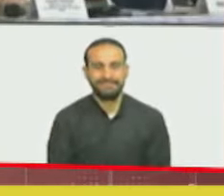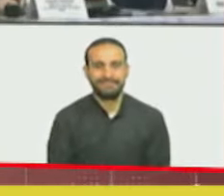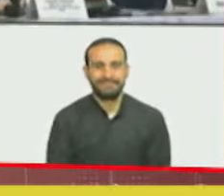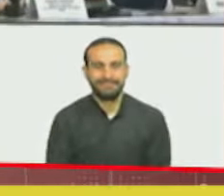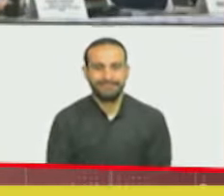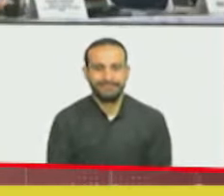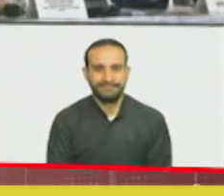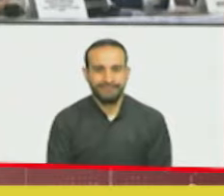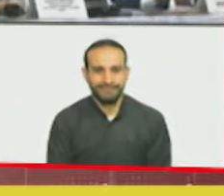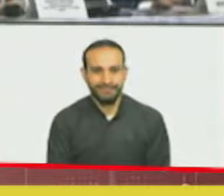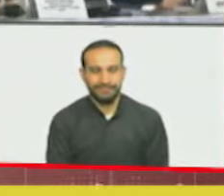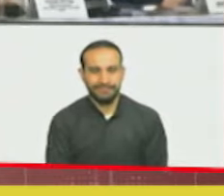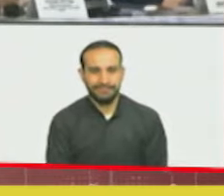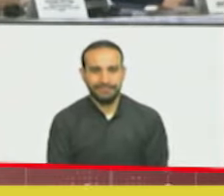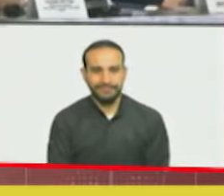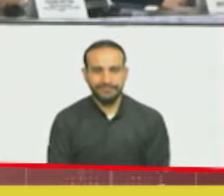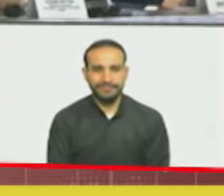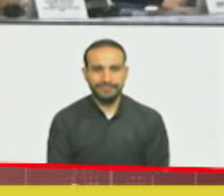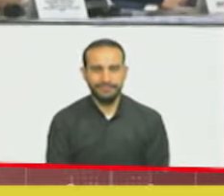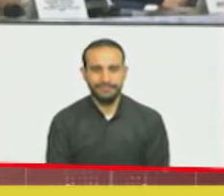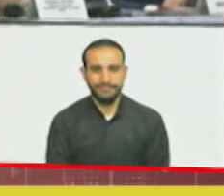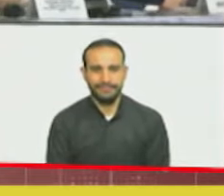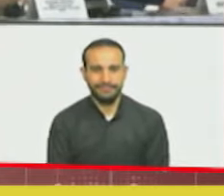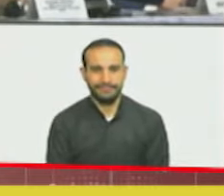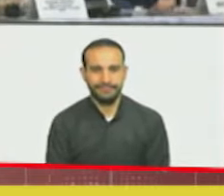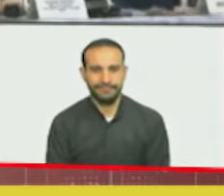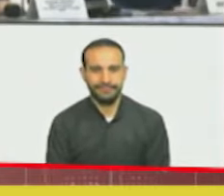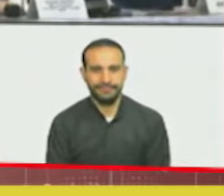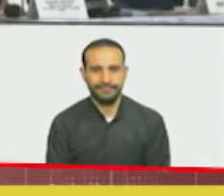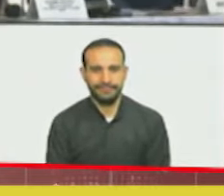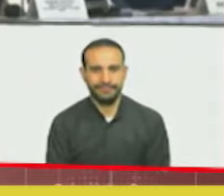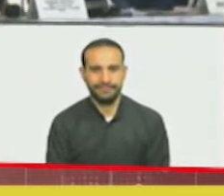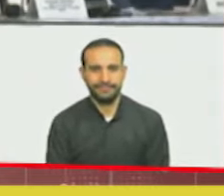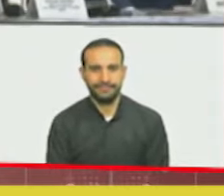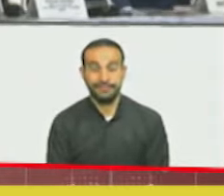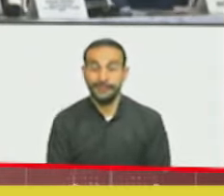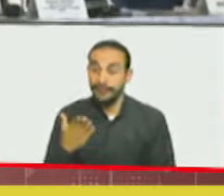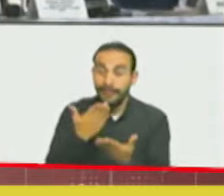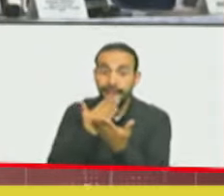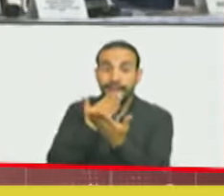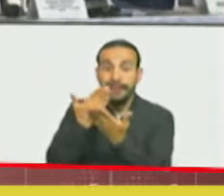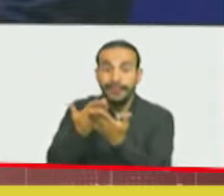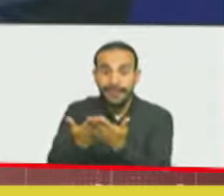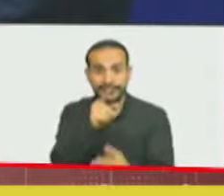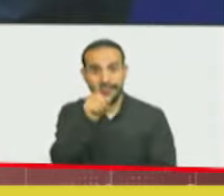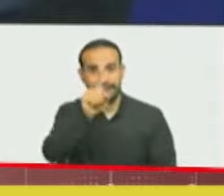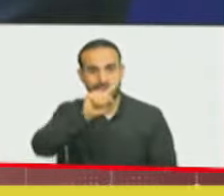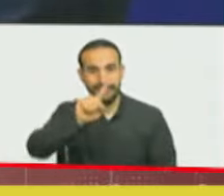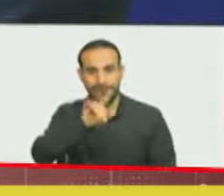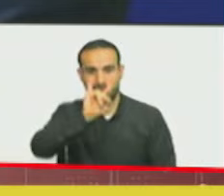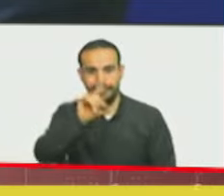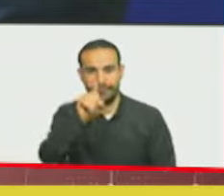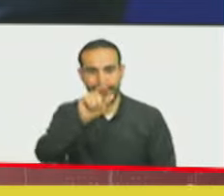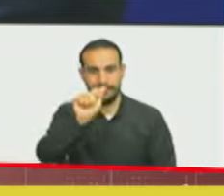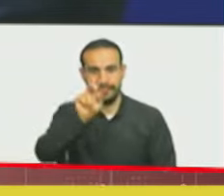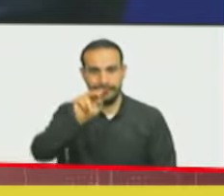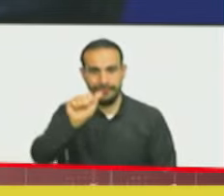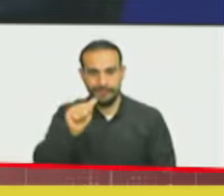of expenditure, an strange agenda that we have to put something to appease the social